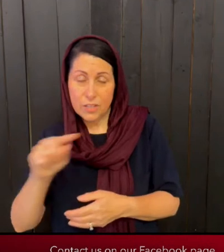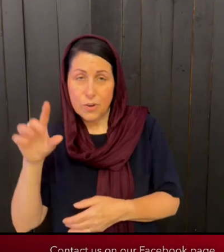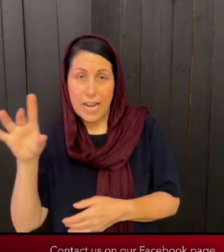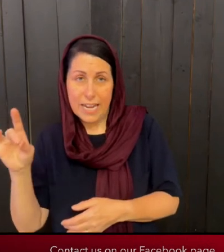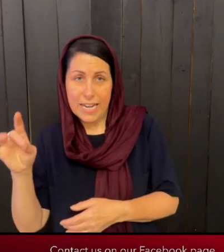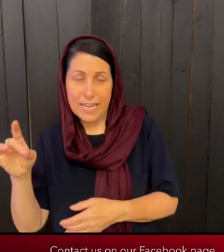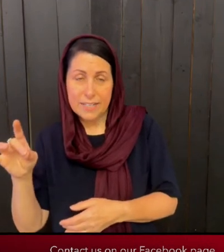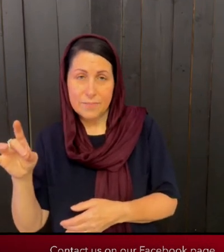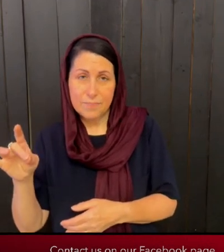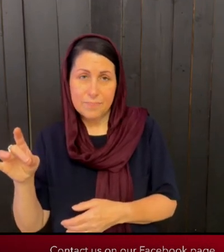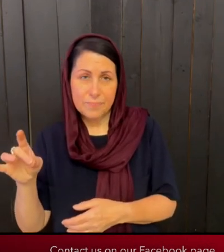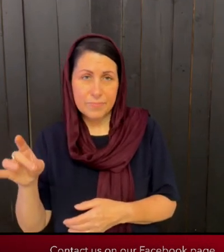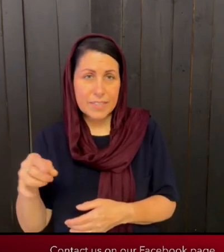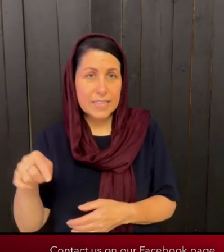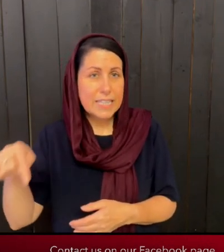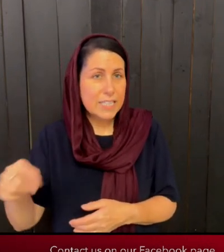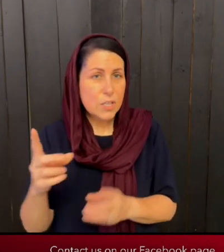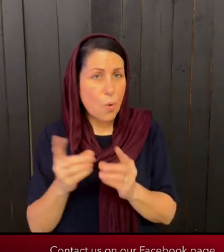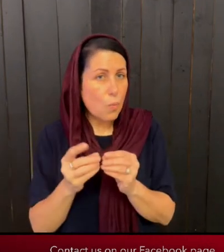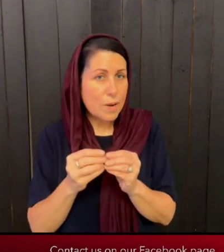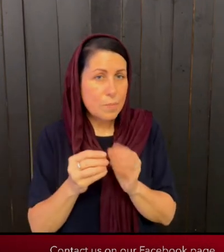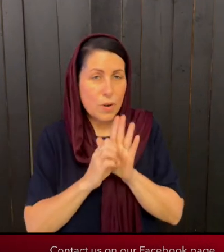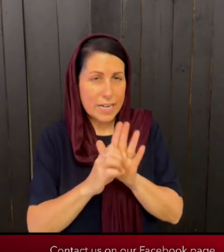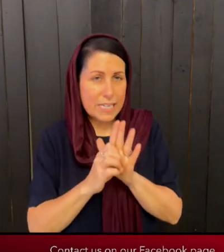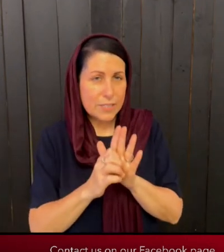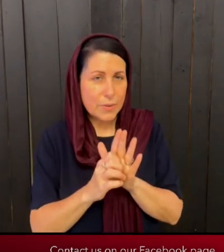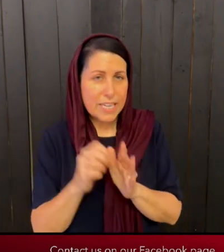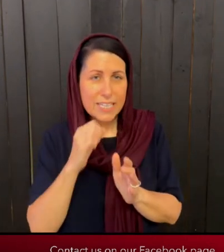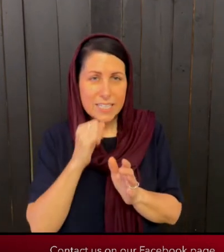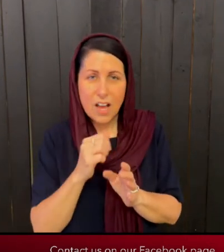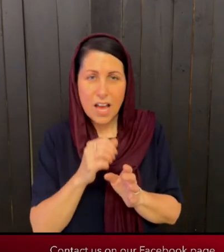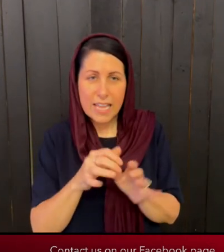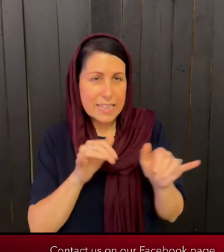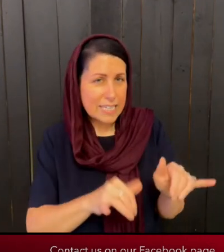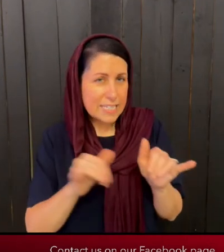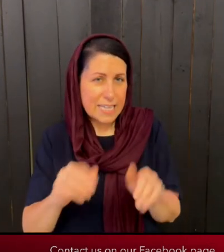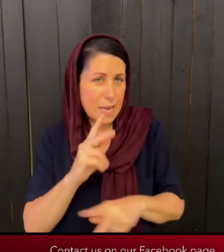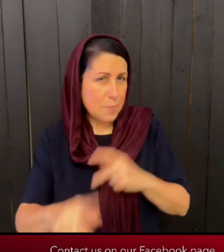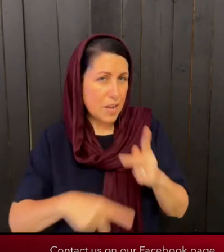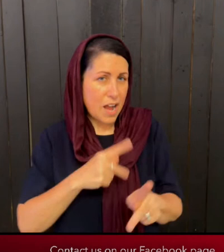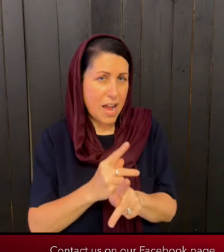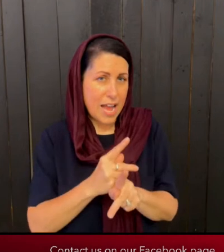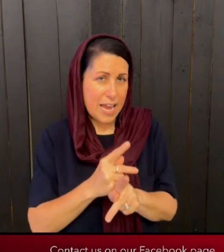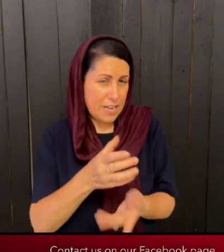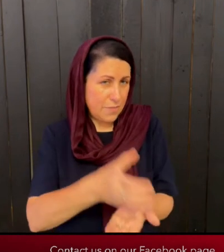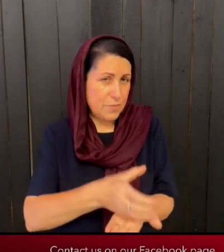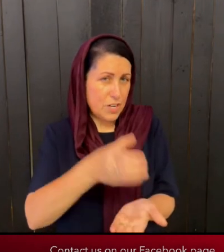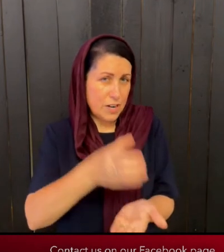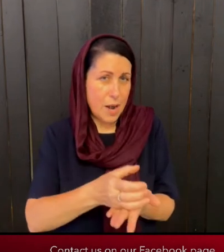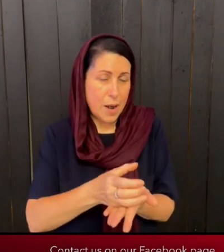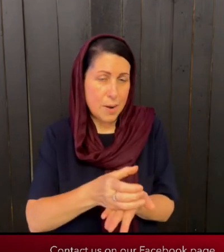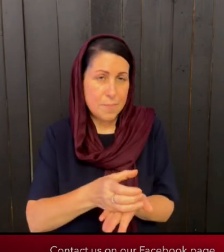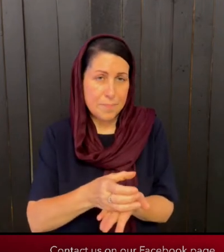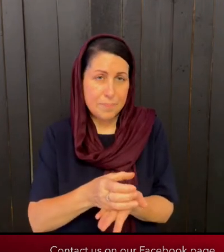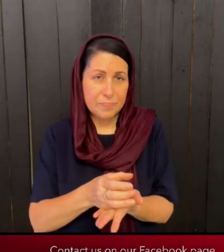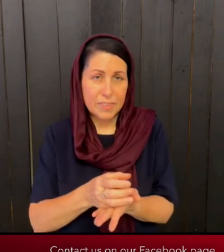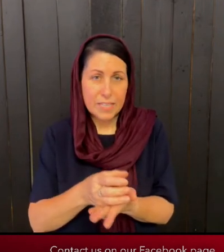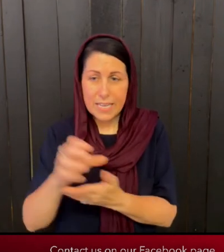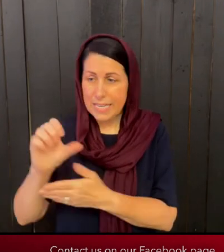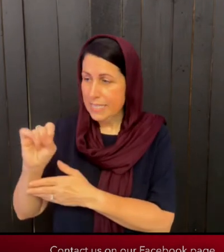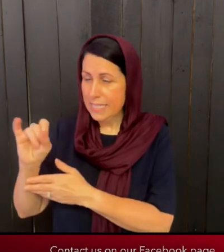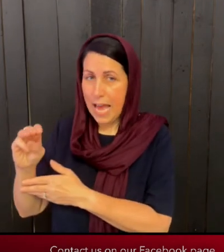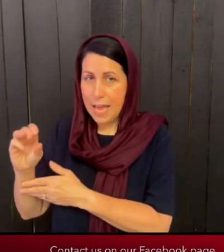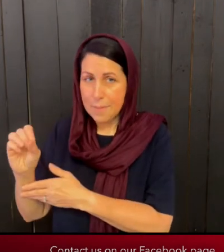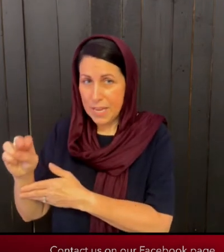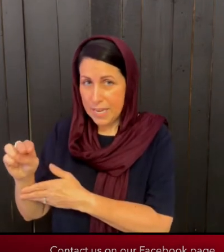example. It's not exactly the same type of vessel, but it's a container. So Simon Peter said to them, "I'm going fishing." This